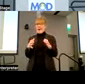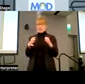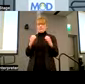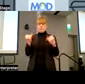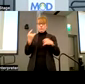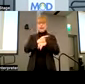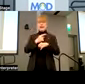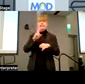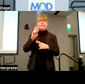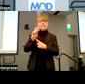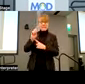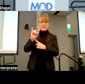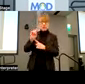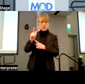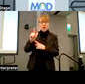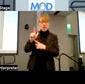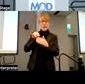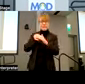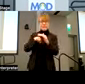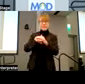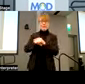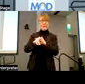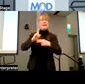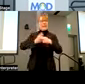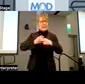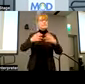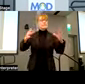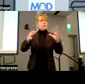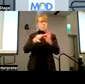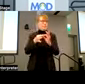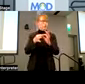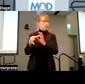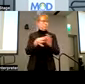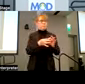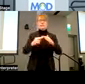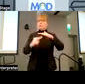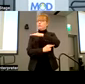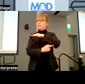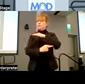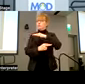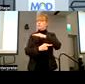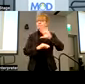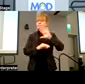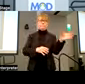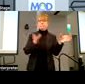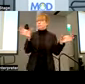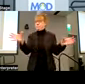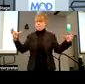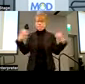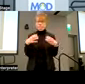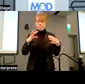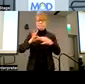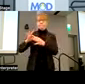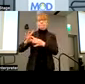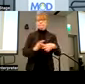Digital accessibility is a bridge. That's how I see it. It is many things. I, I so agree with the secretary. I've said many, many